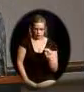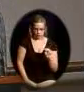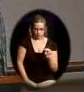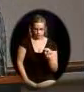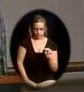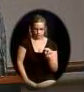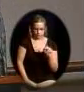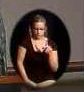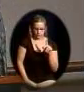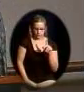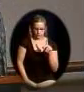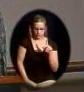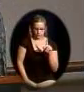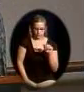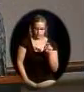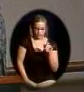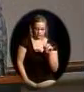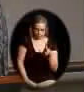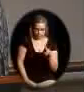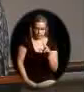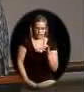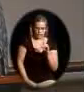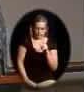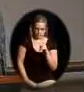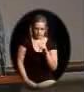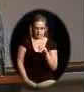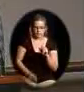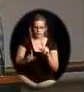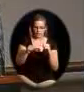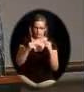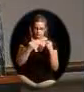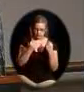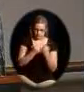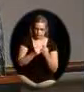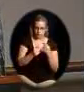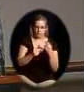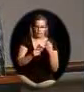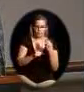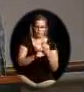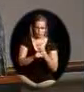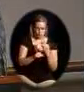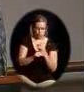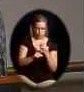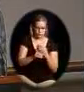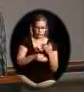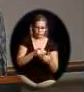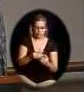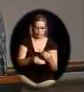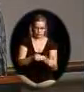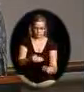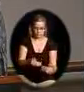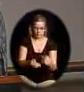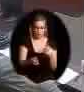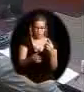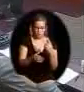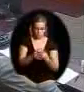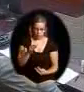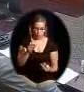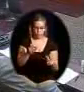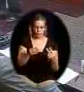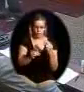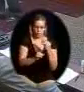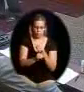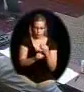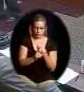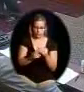David and Denise are a team for all aspects of the mortgage process at People's Bank. Both are mortgage planners